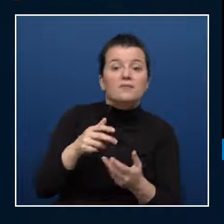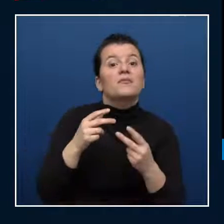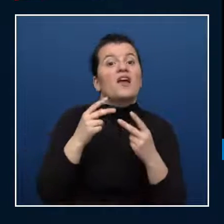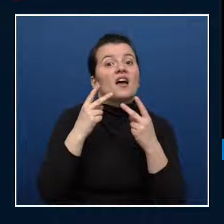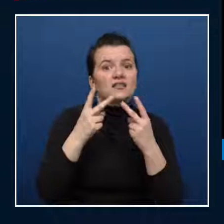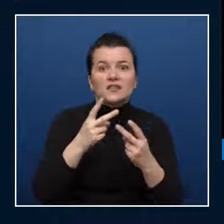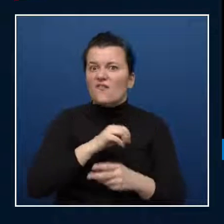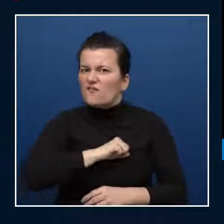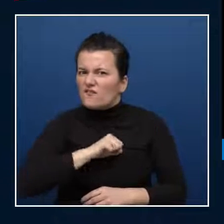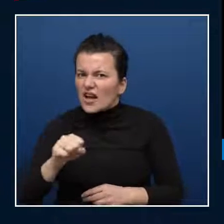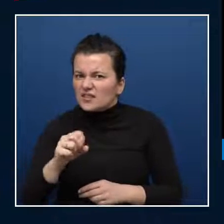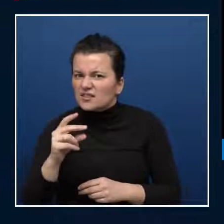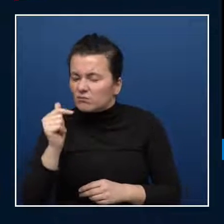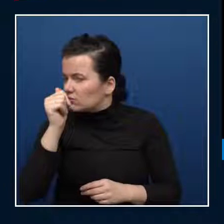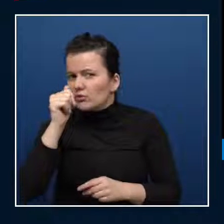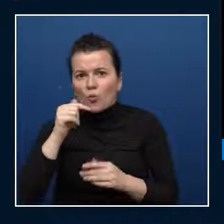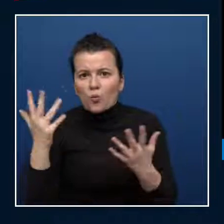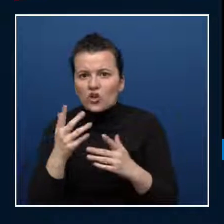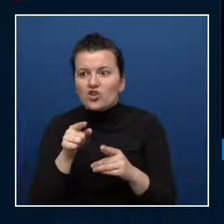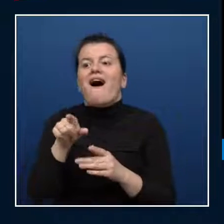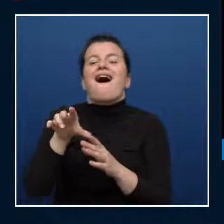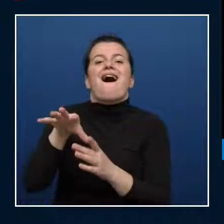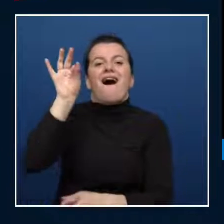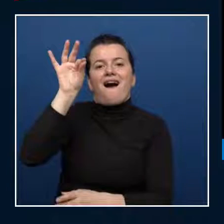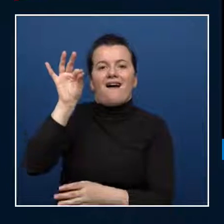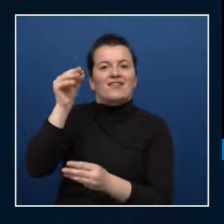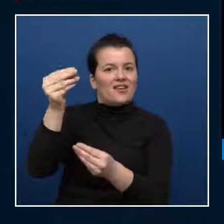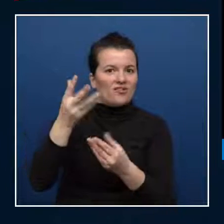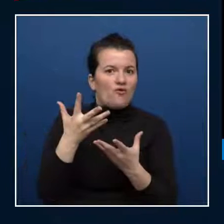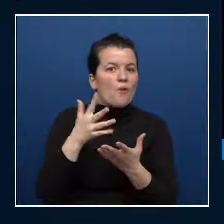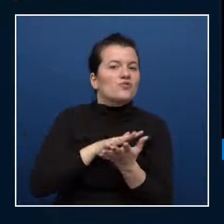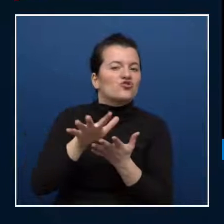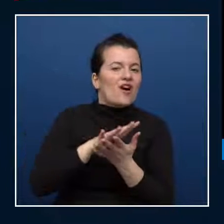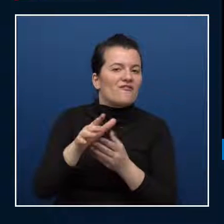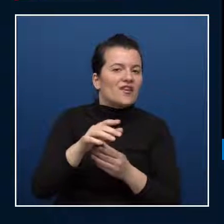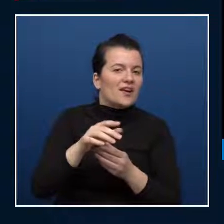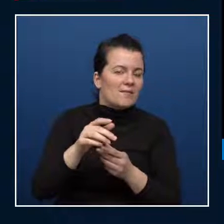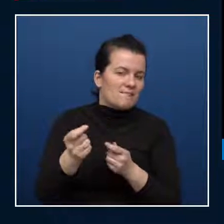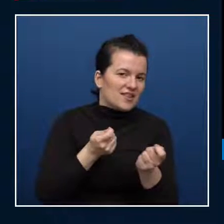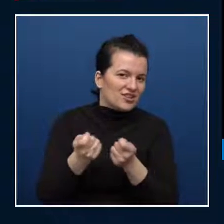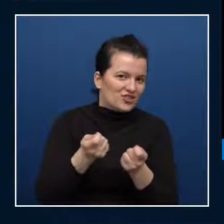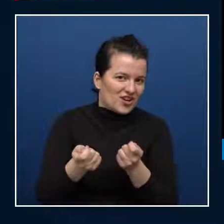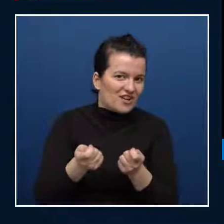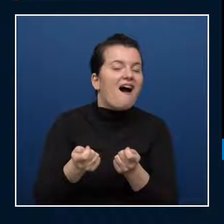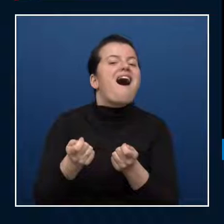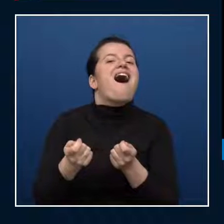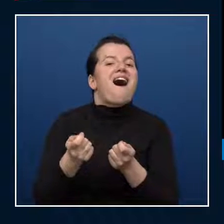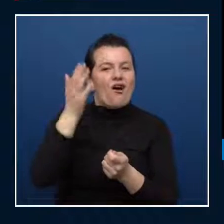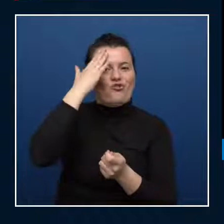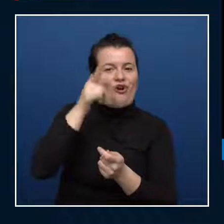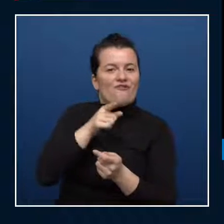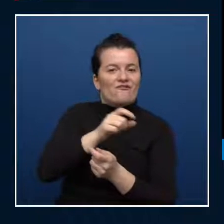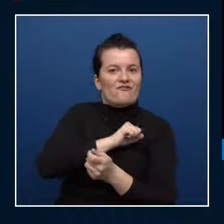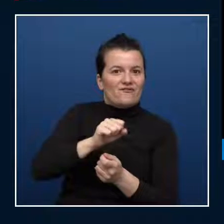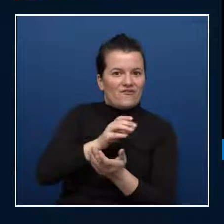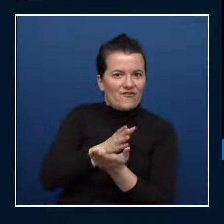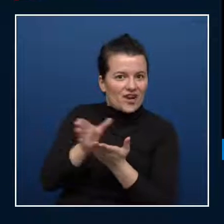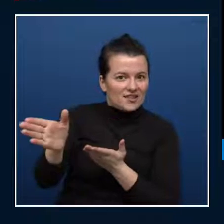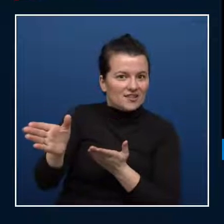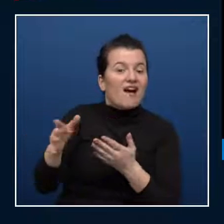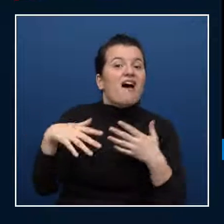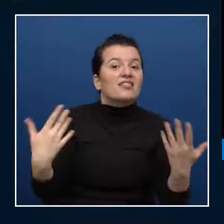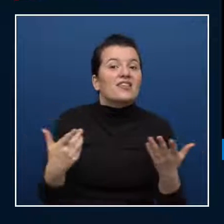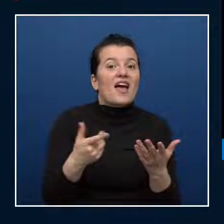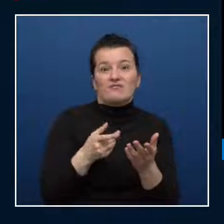fastest. And it will report that back into Traffic Manager. And then over time, this will lead to Traffic Manager actually building up a